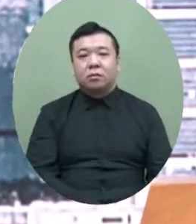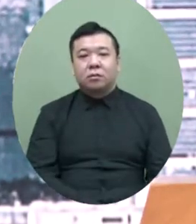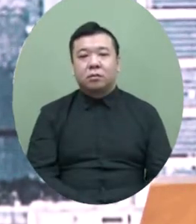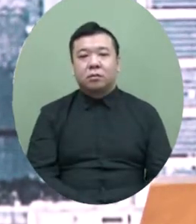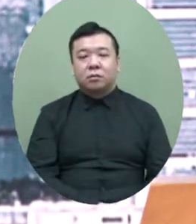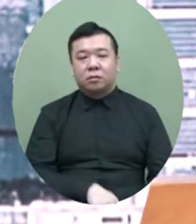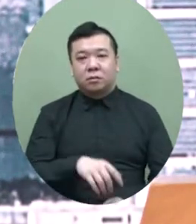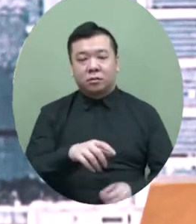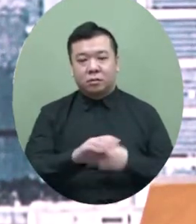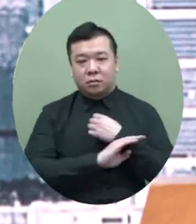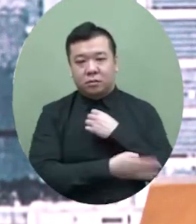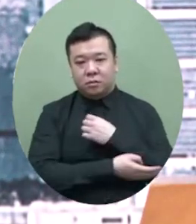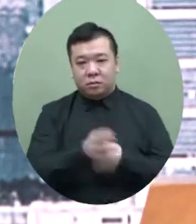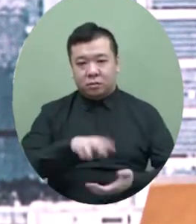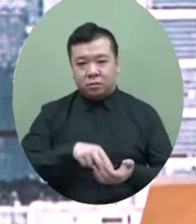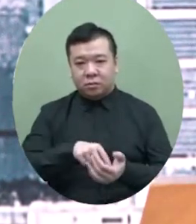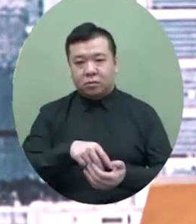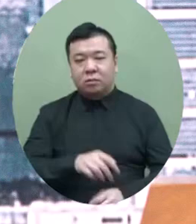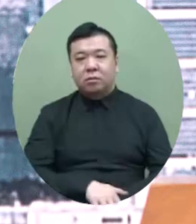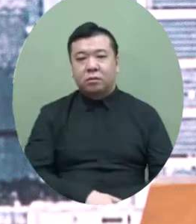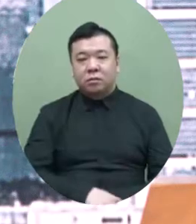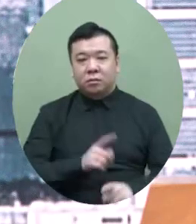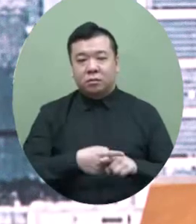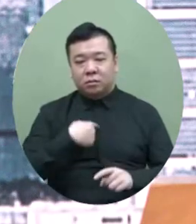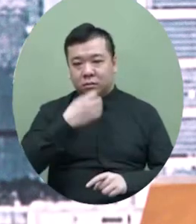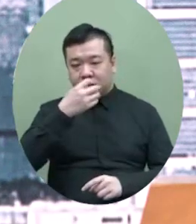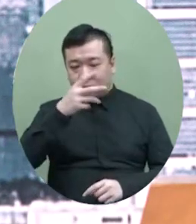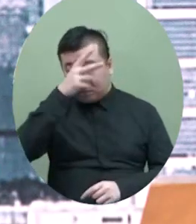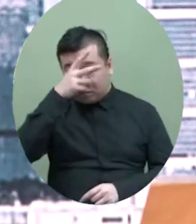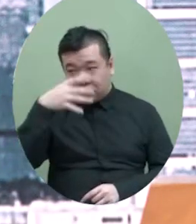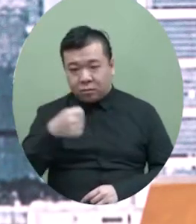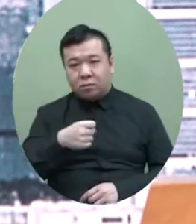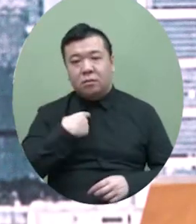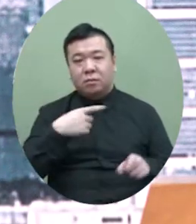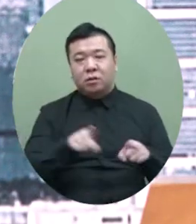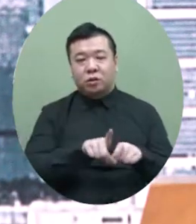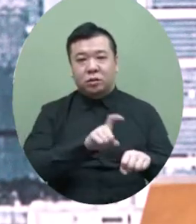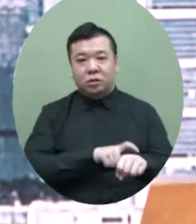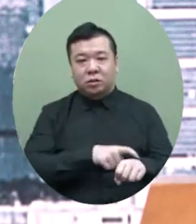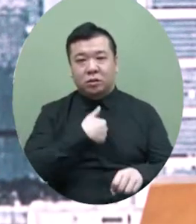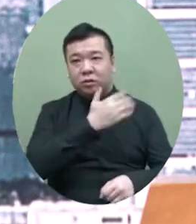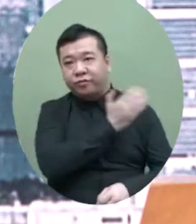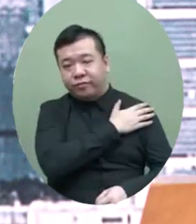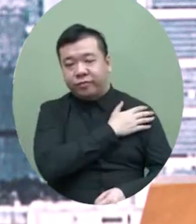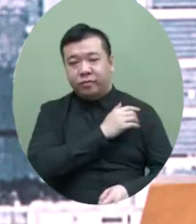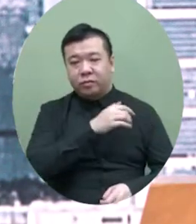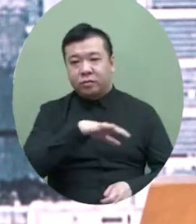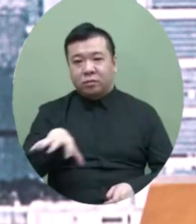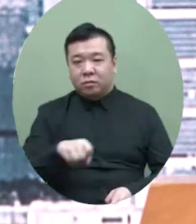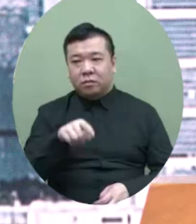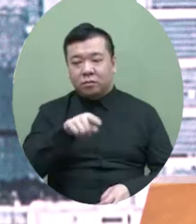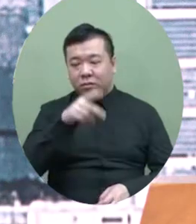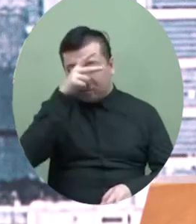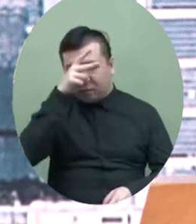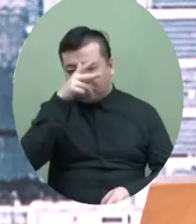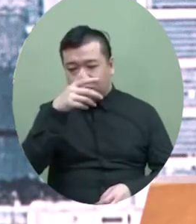head of the Hong Kong SAR government. I am the one in charge of the entire Hong Kong SAR. And the independence of the judiciary,